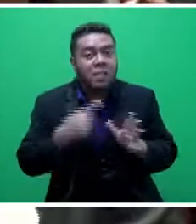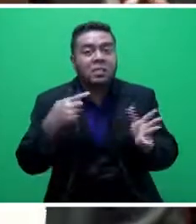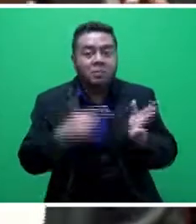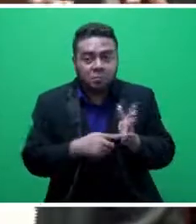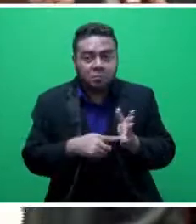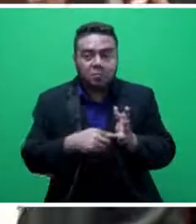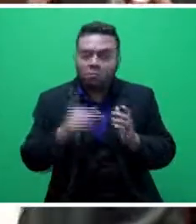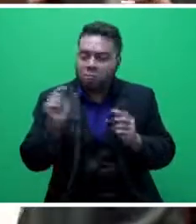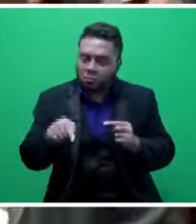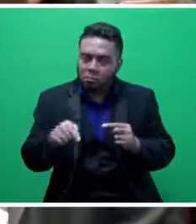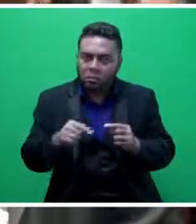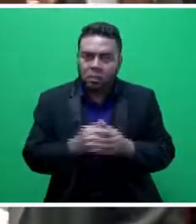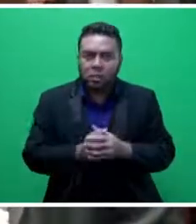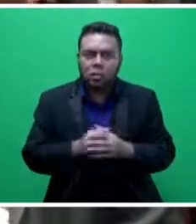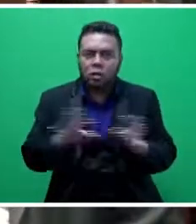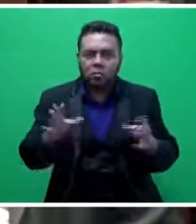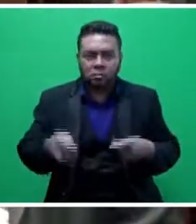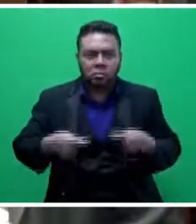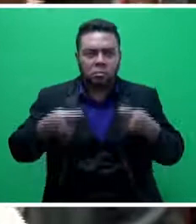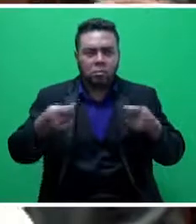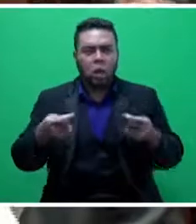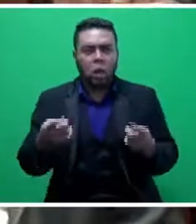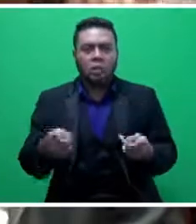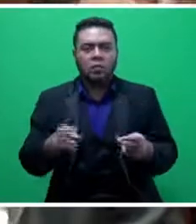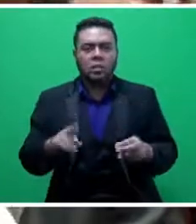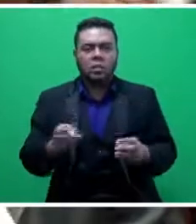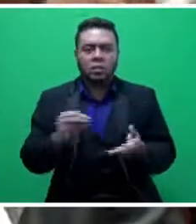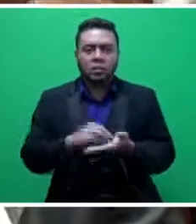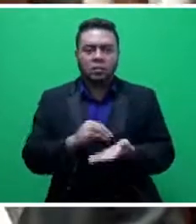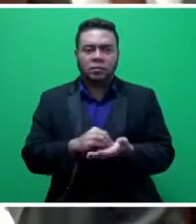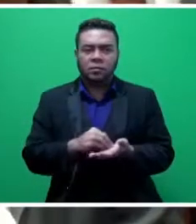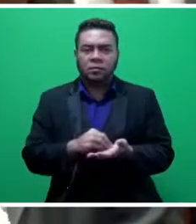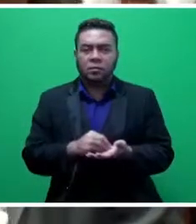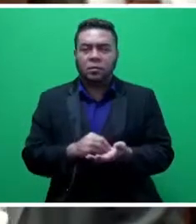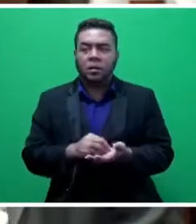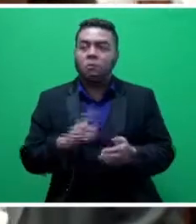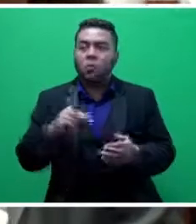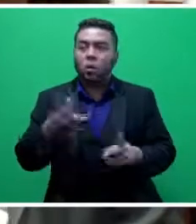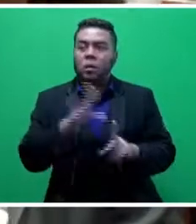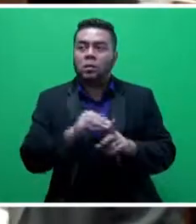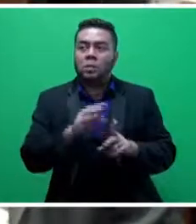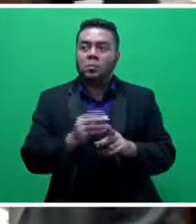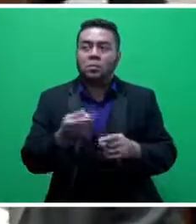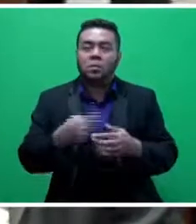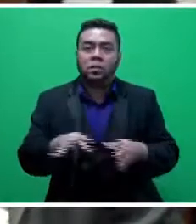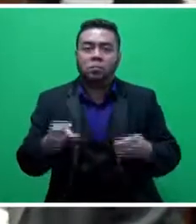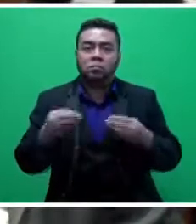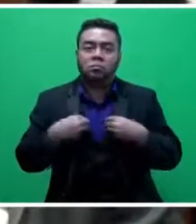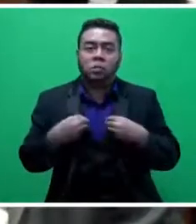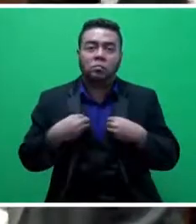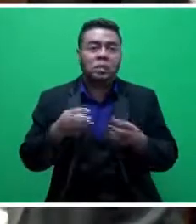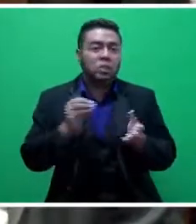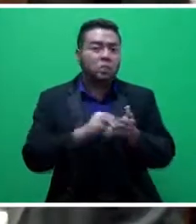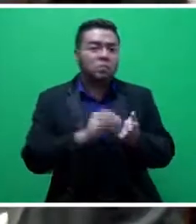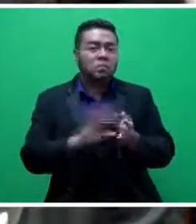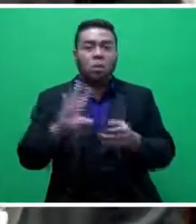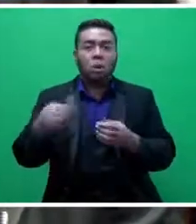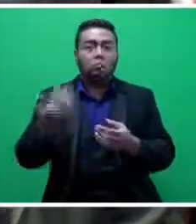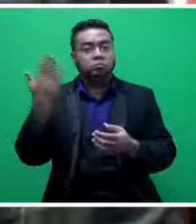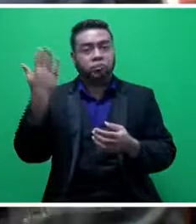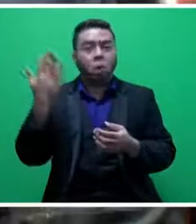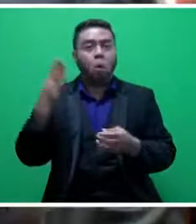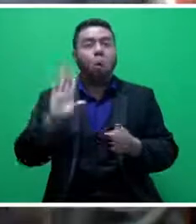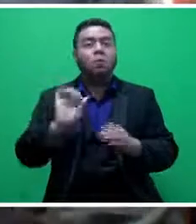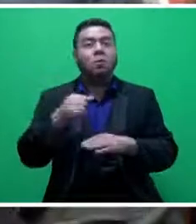supply of a service instead of the supplier of such a service. Mr. Speaker, sir, for example, if I engage the services of someone overseas, such as an